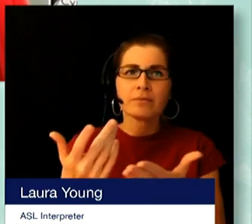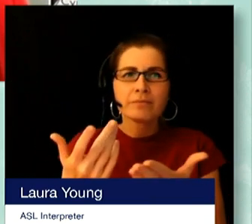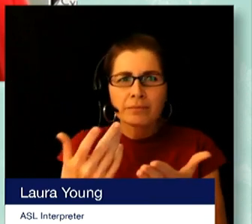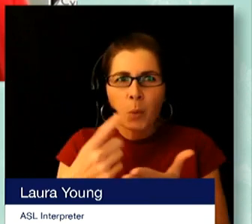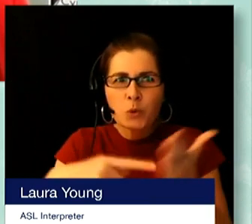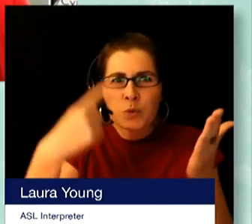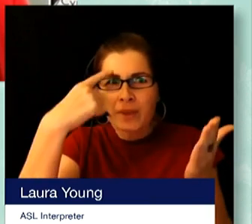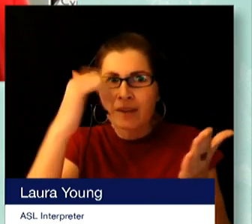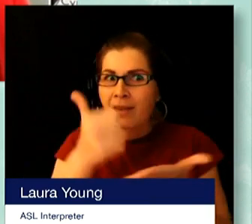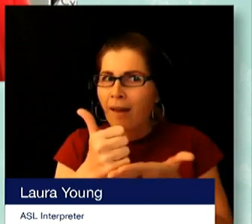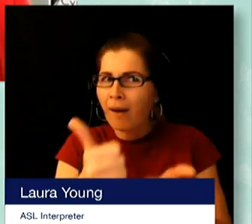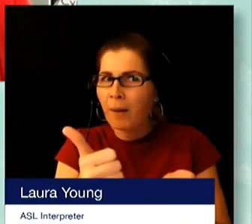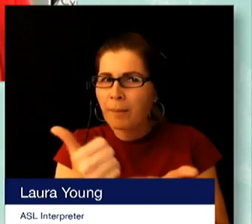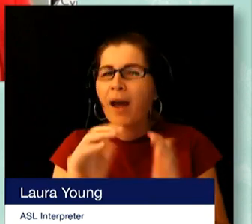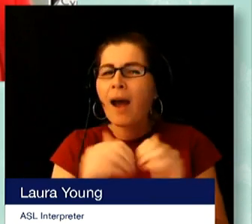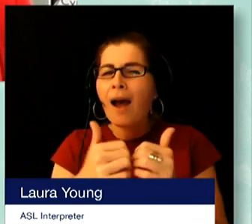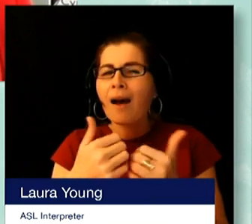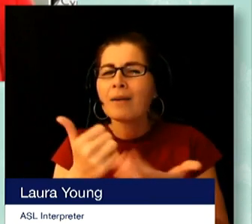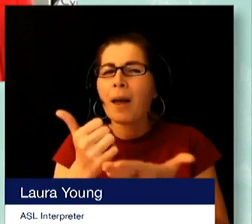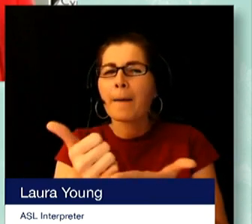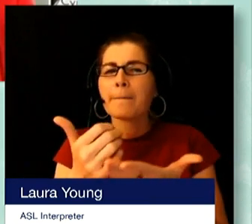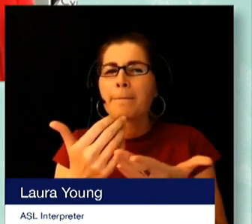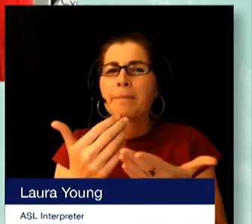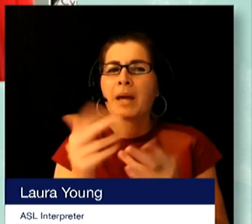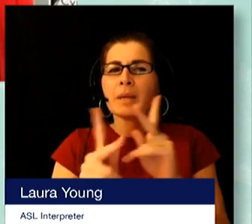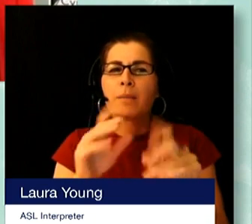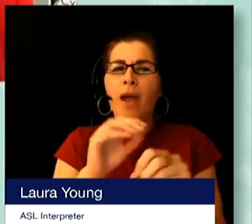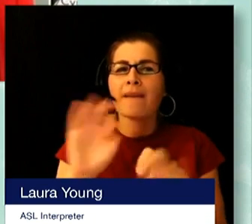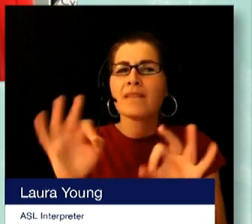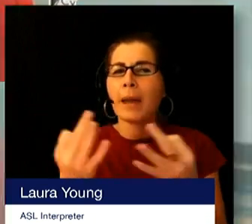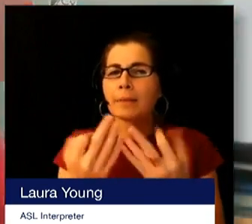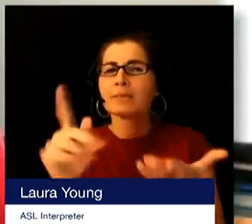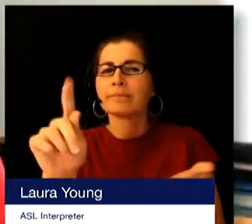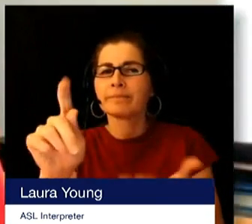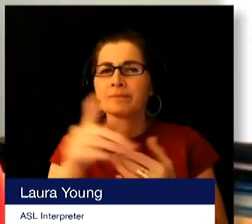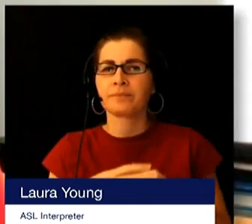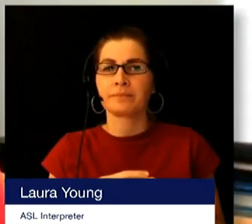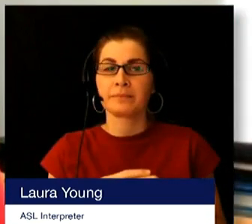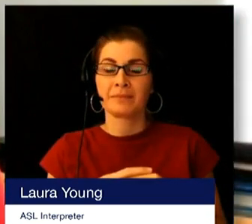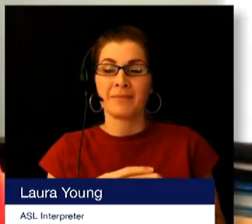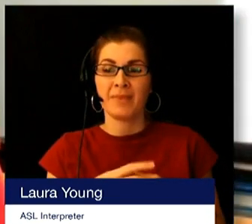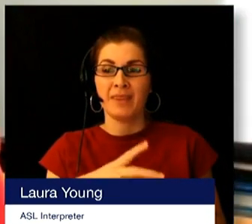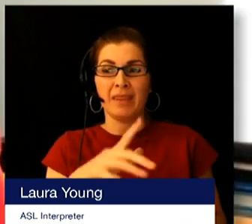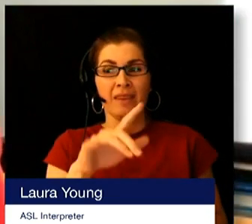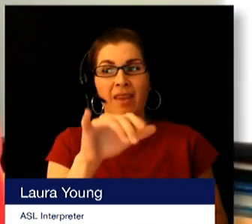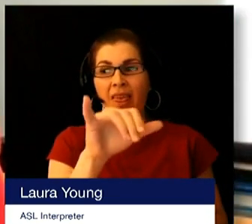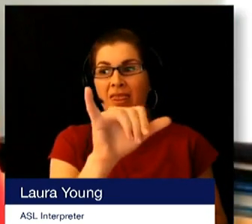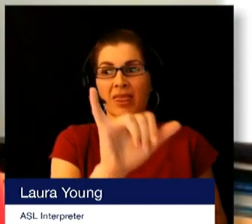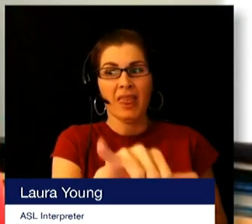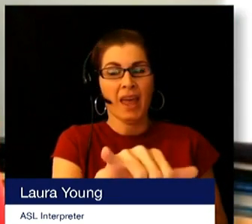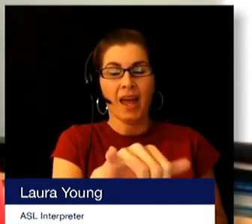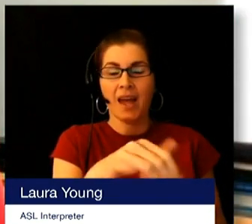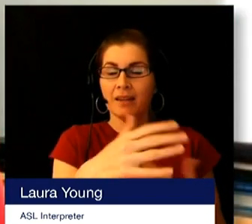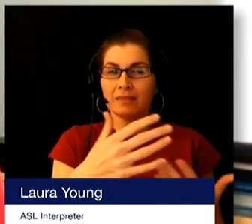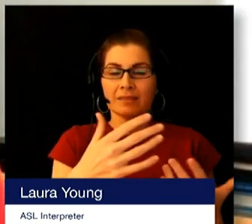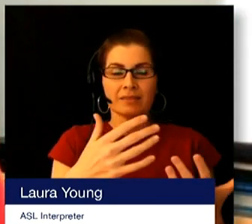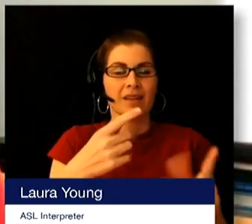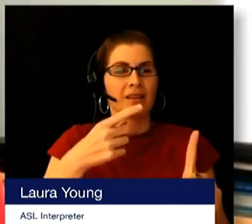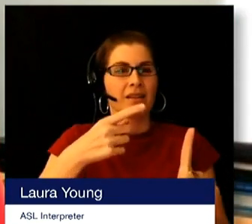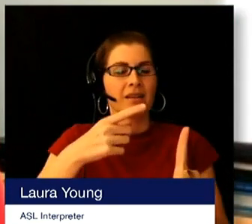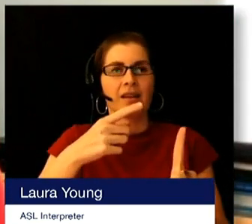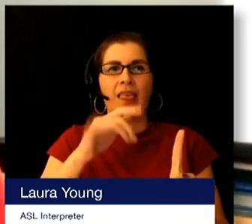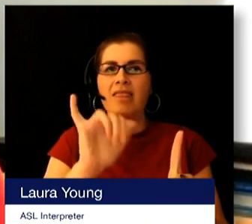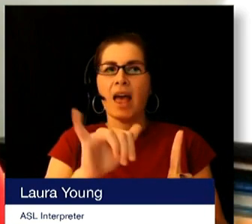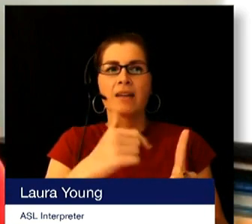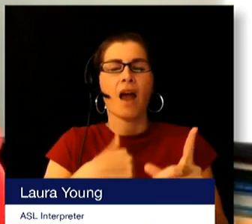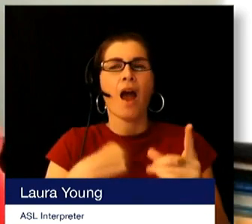and their families? I mean, this is the moment that everyone dreams of. You always dreamed of being